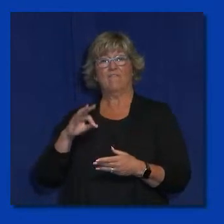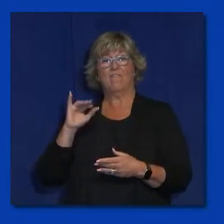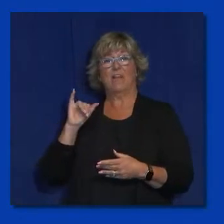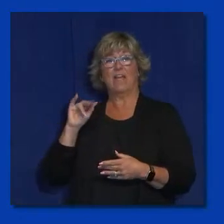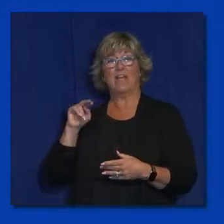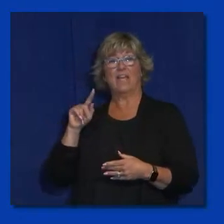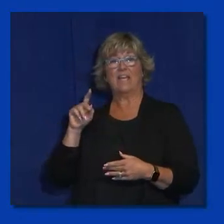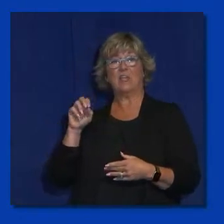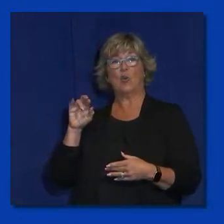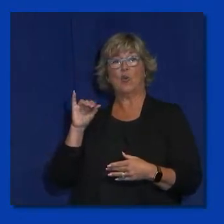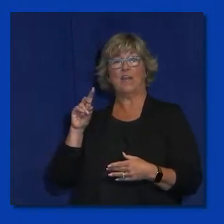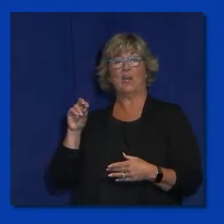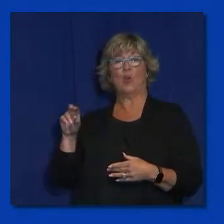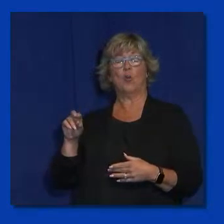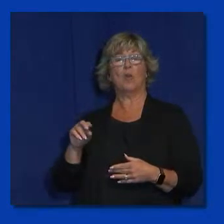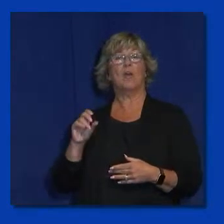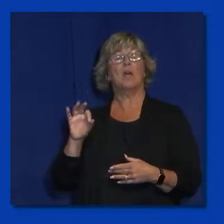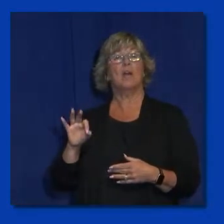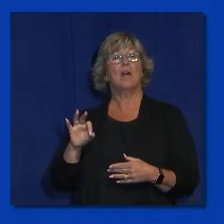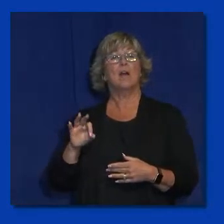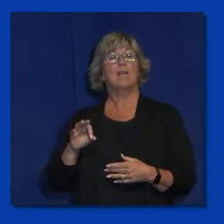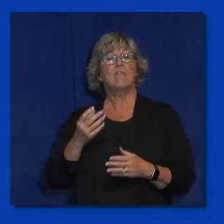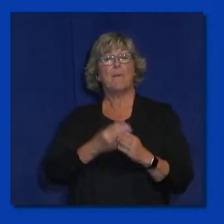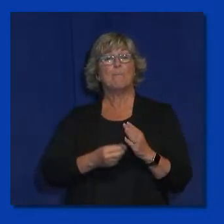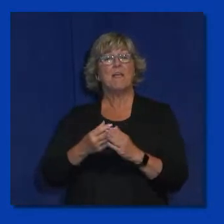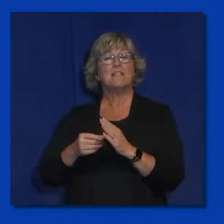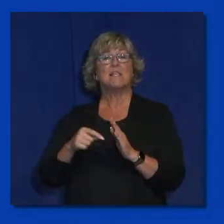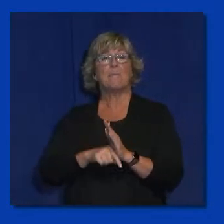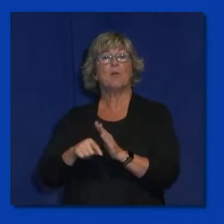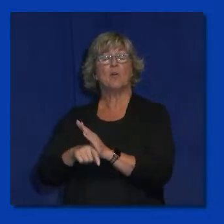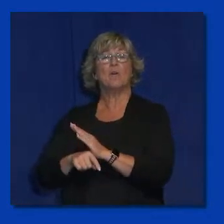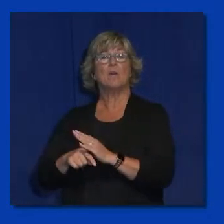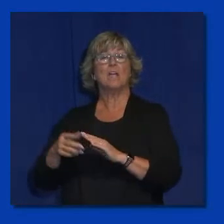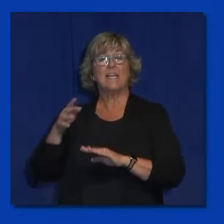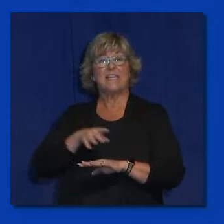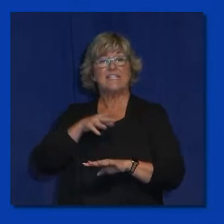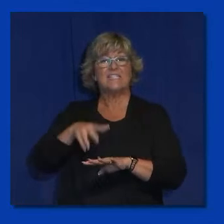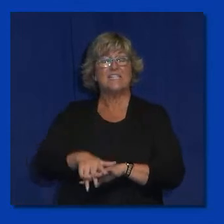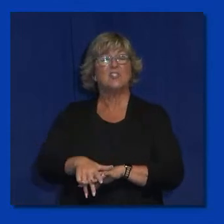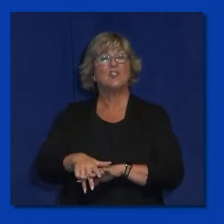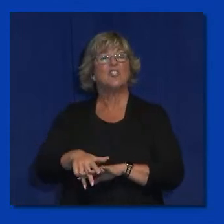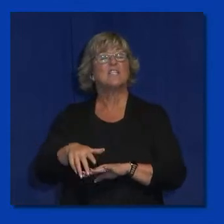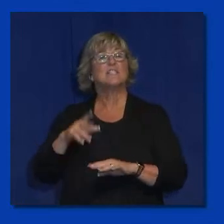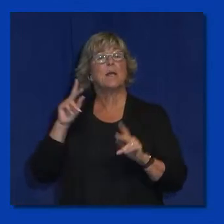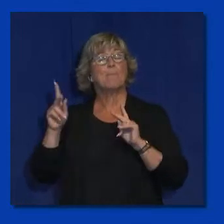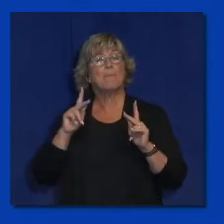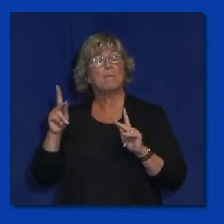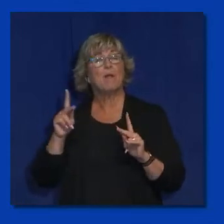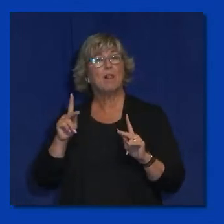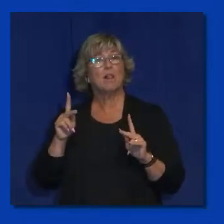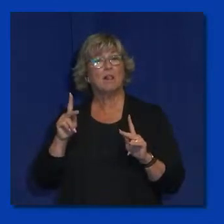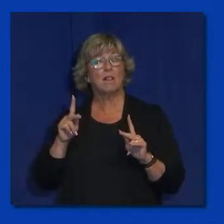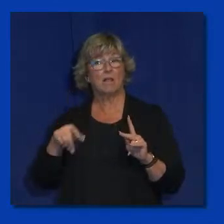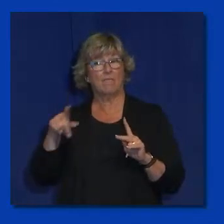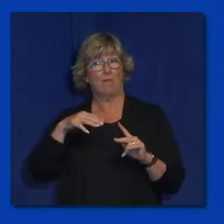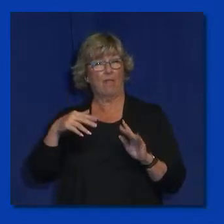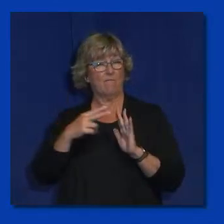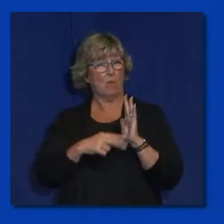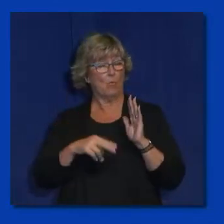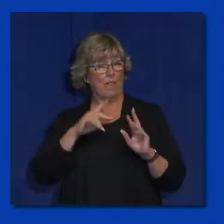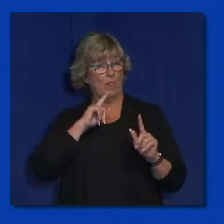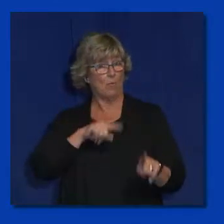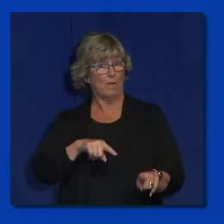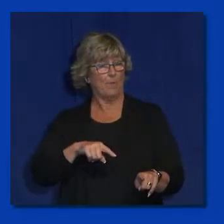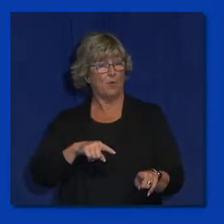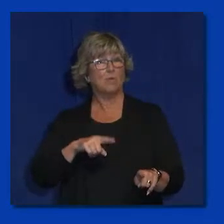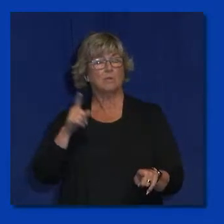for highlighting the issue of missing and murdered Indigenous people. And just that, if you haven't read that report, you